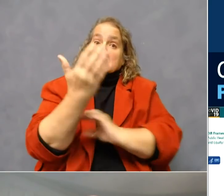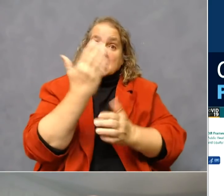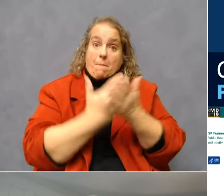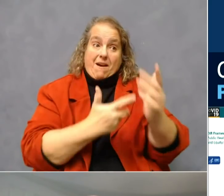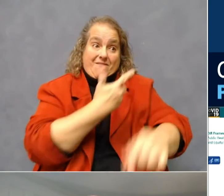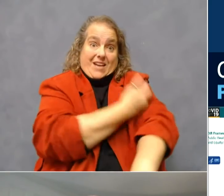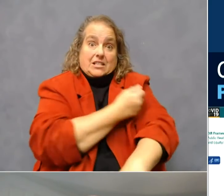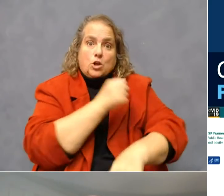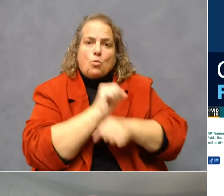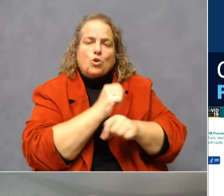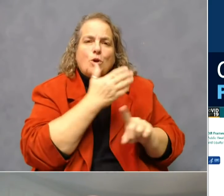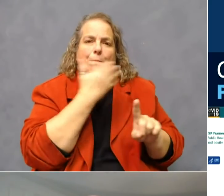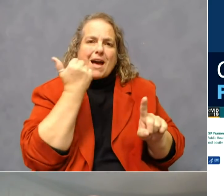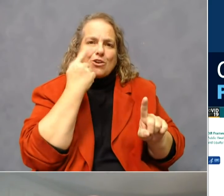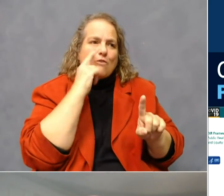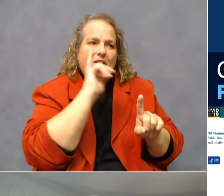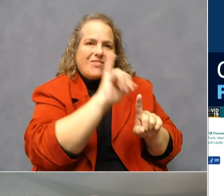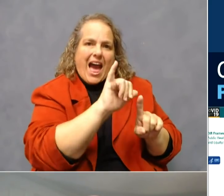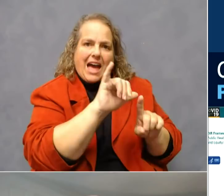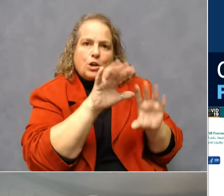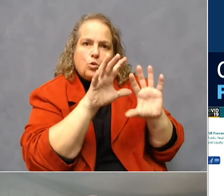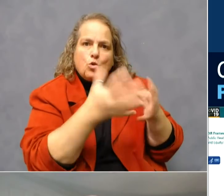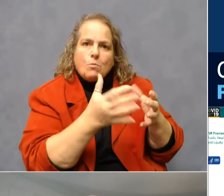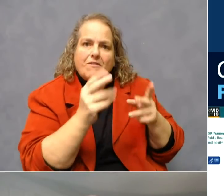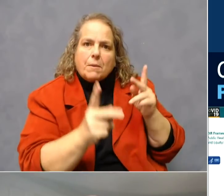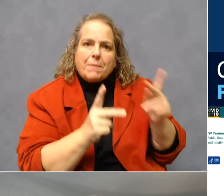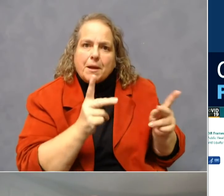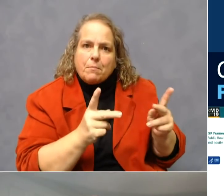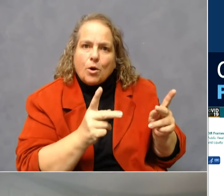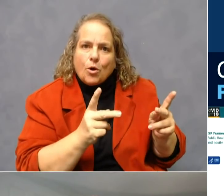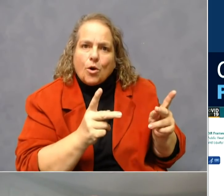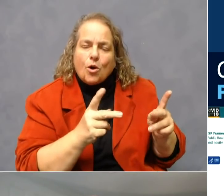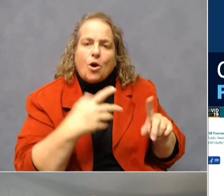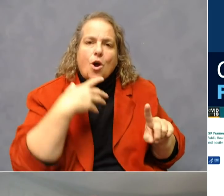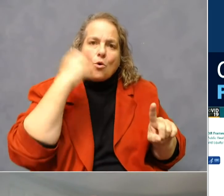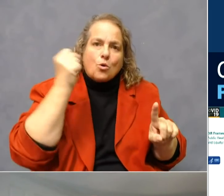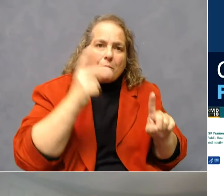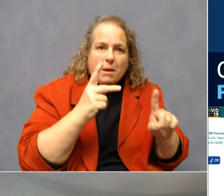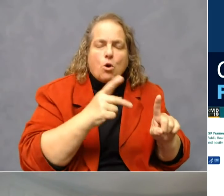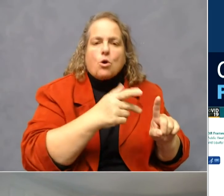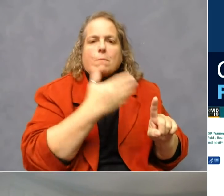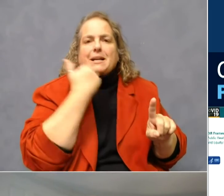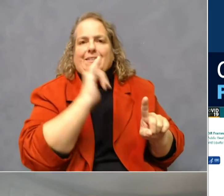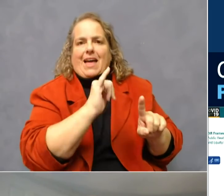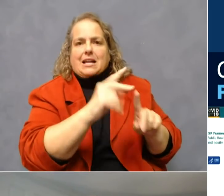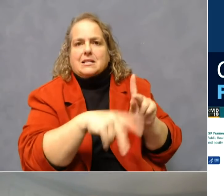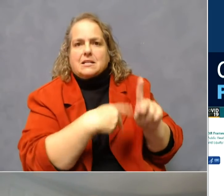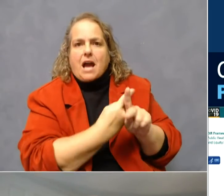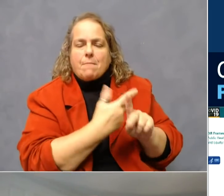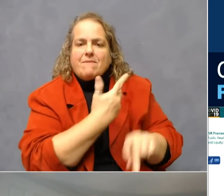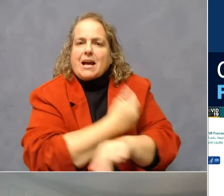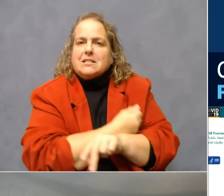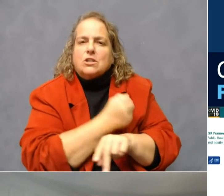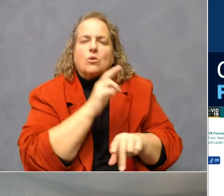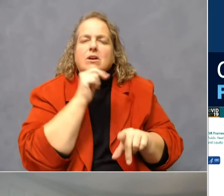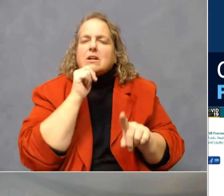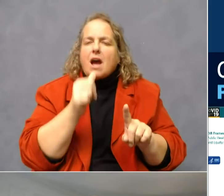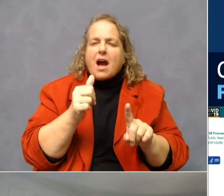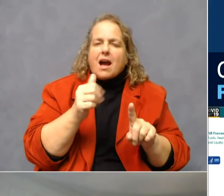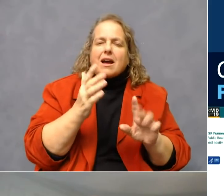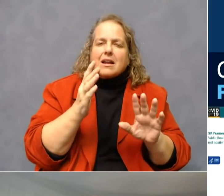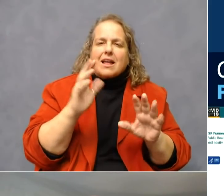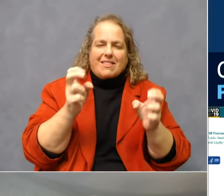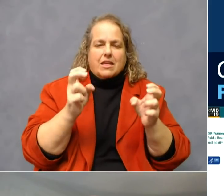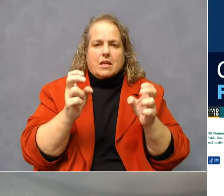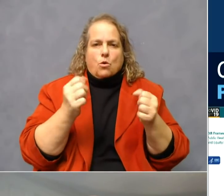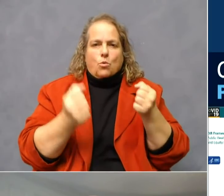which vaccines they think are best suited to certain populations. But most challenging in this case is there will be a relatively